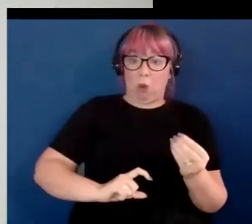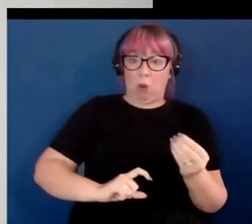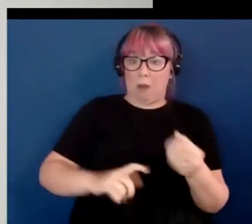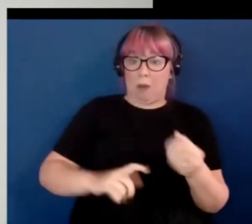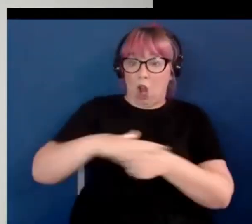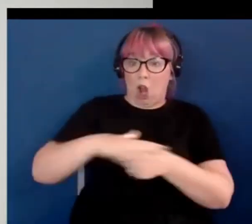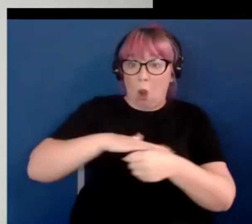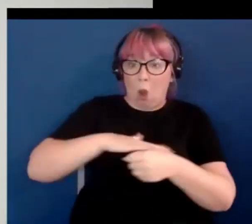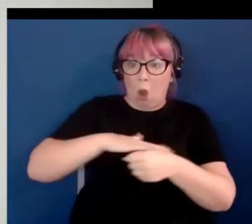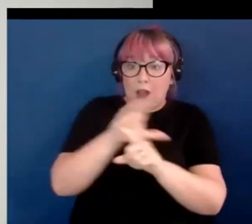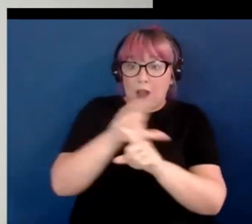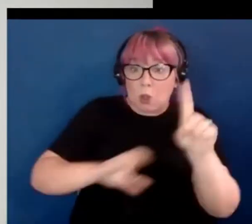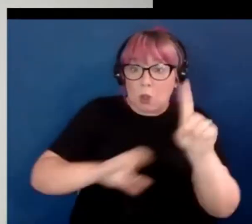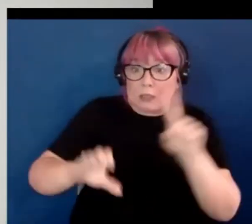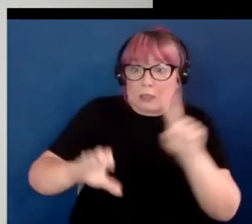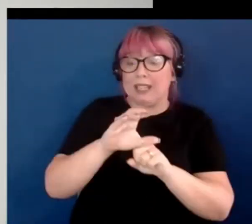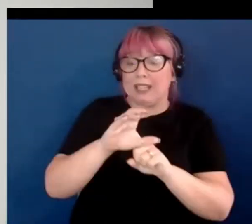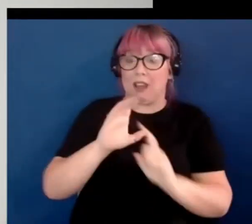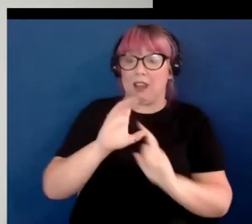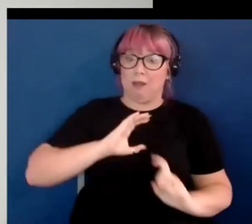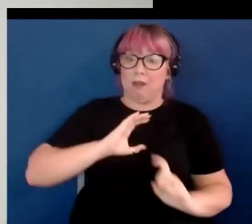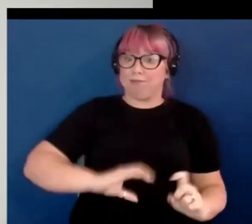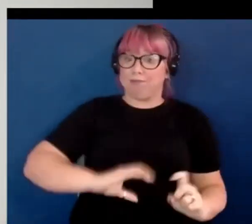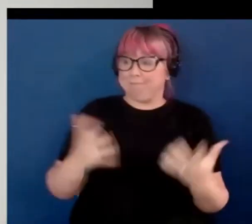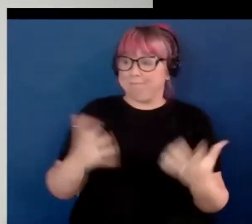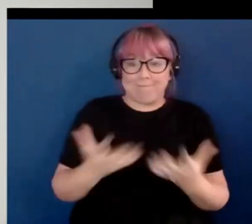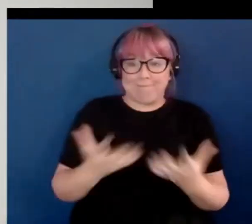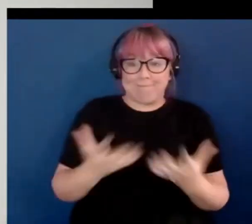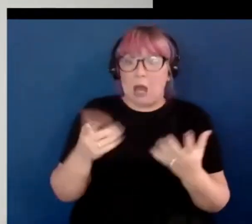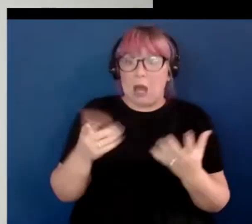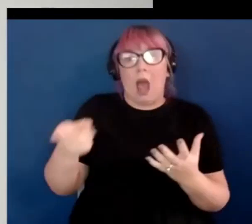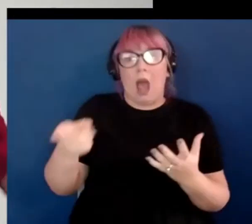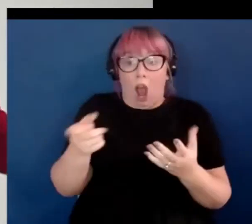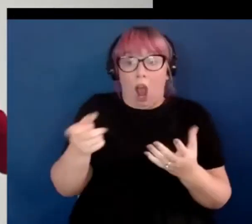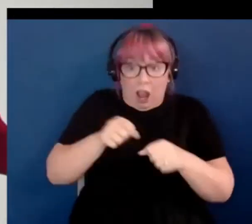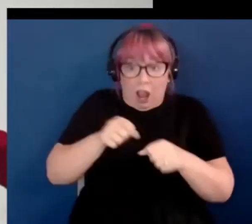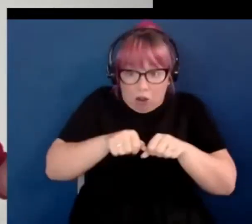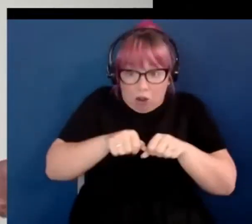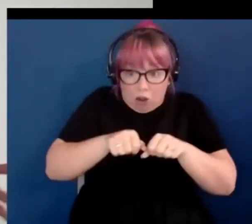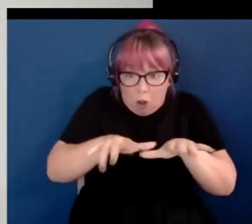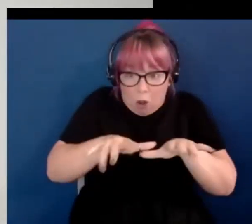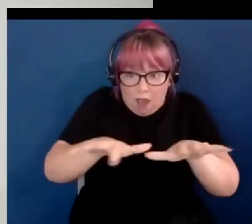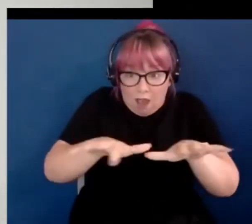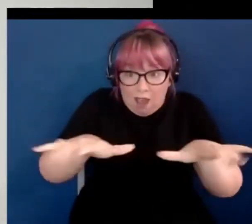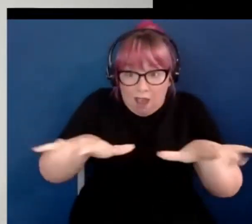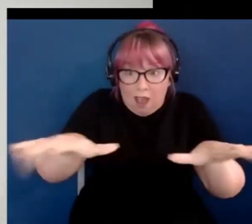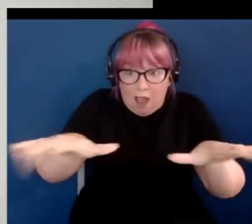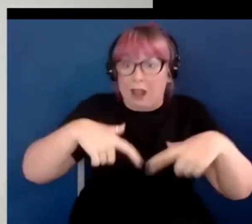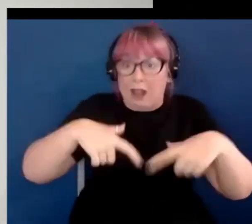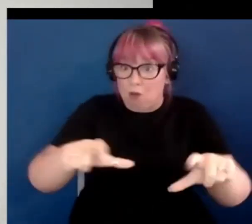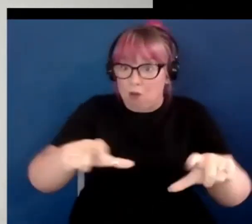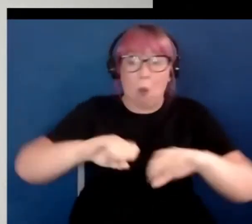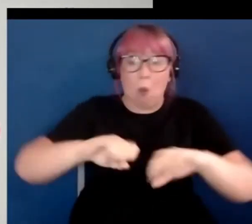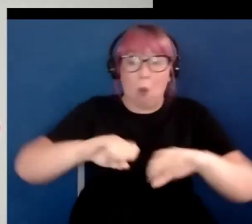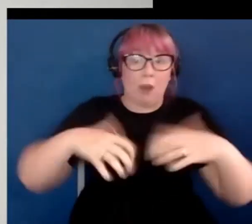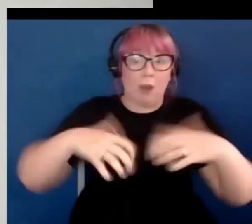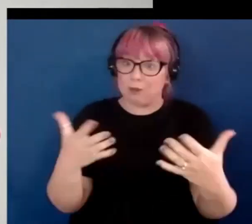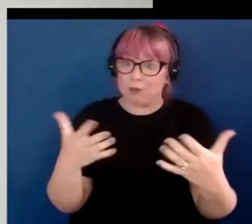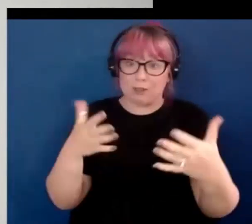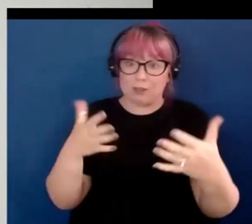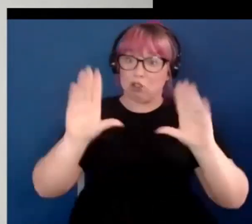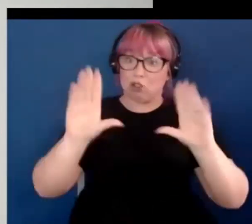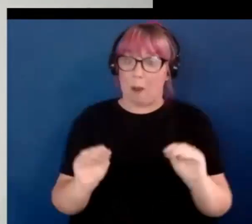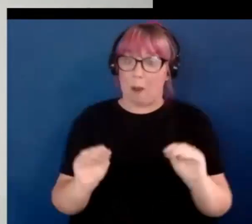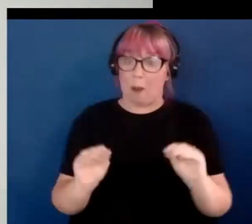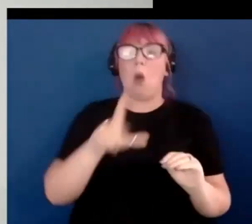without a test and trace system that works in every local area. We've been saying for months that the government needs to work with